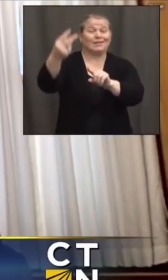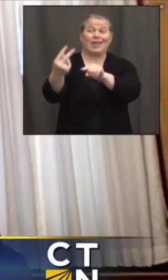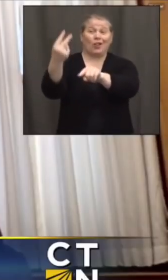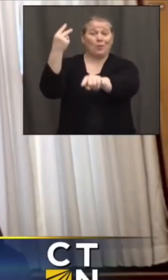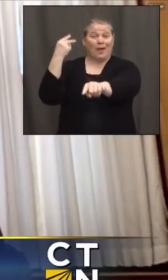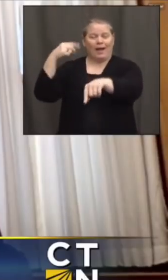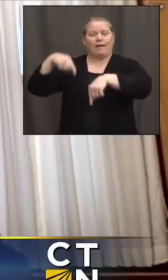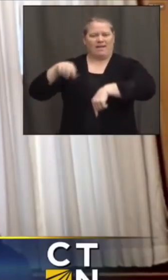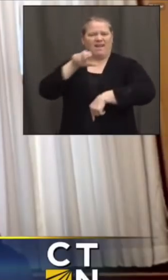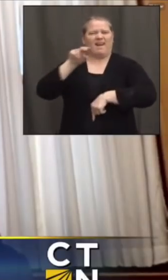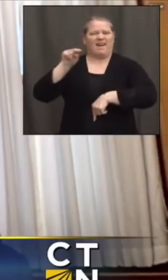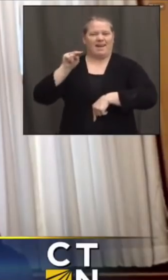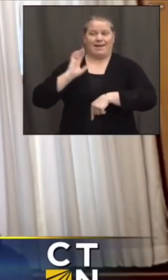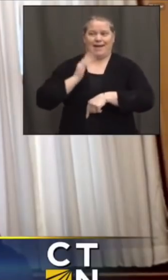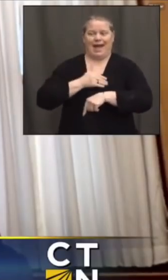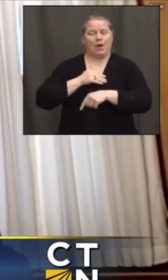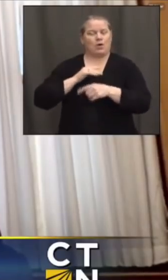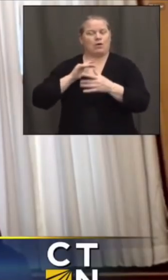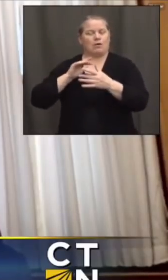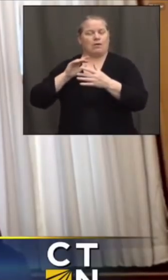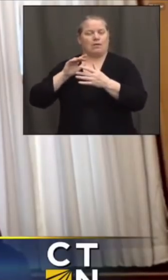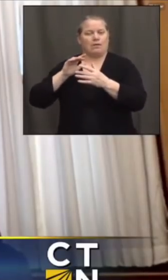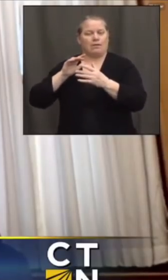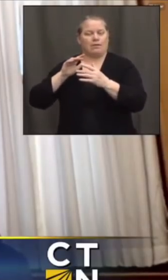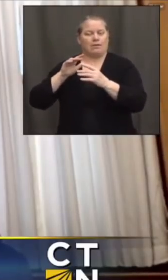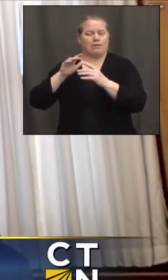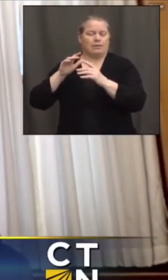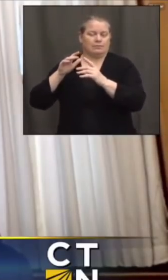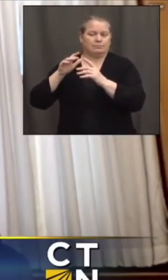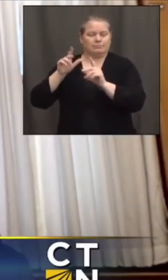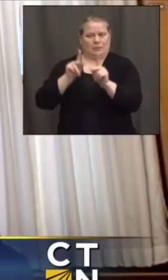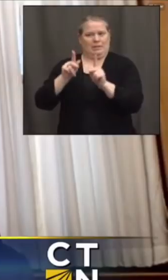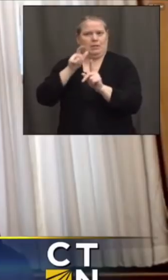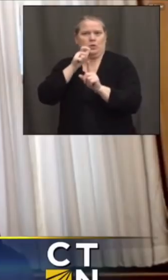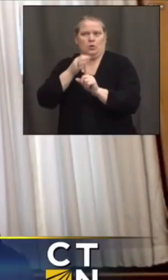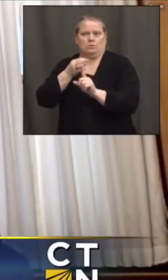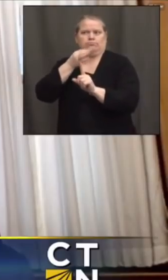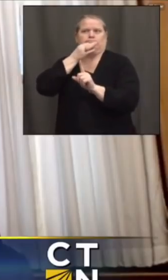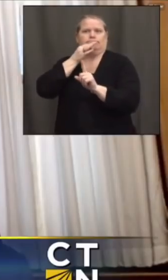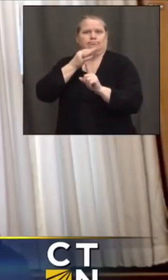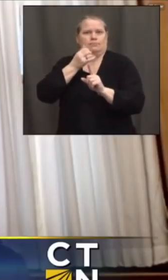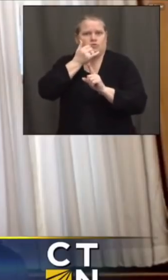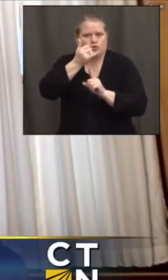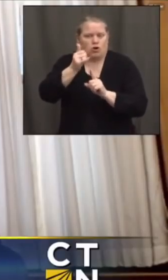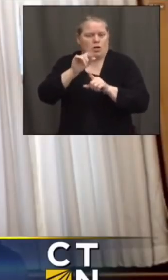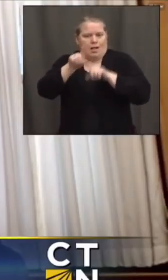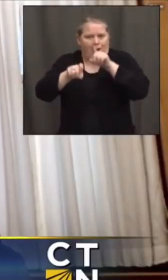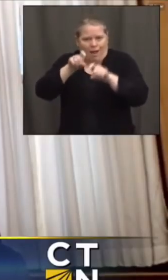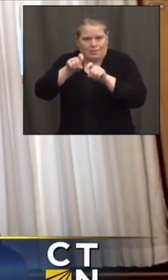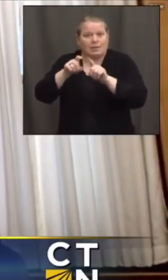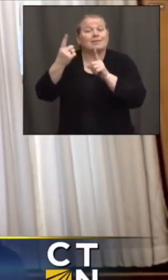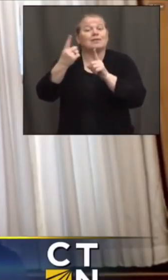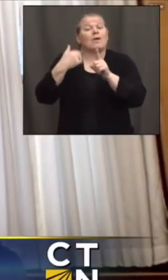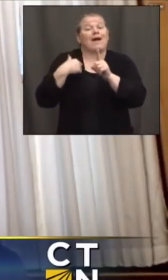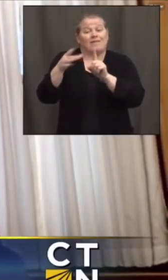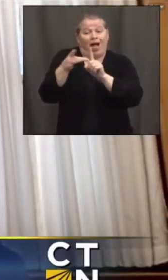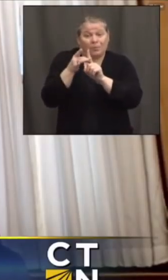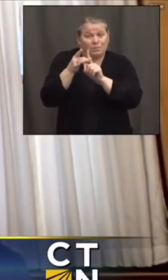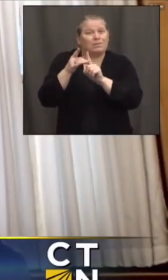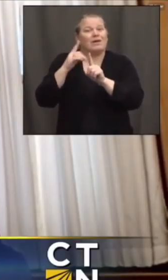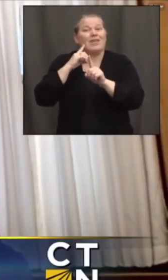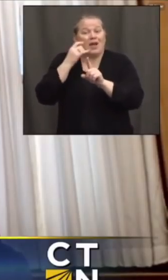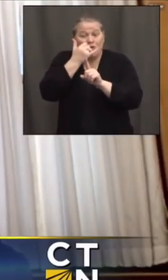we're reaching out to cases within 24 hours, 98% of the